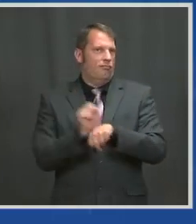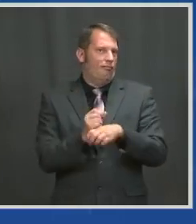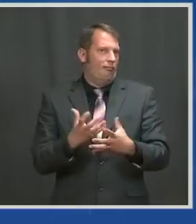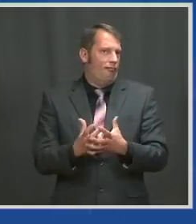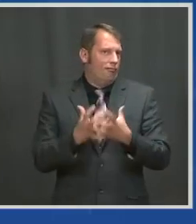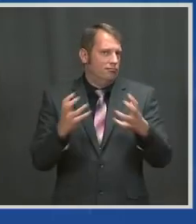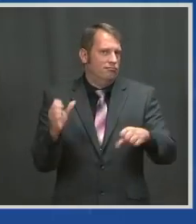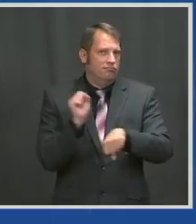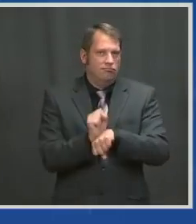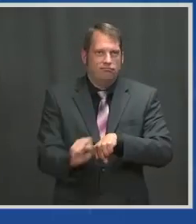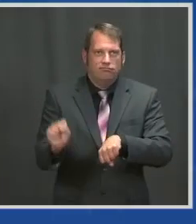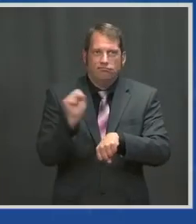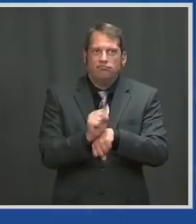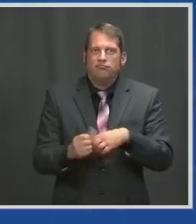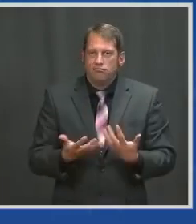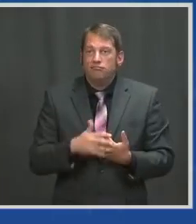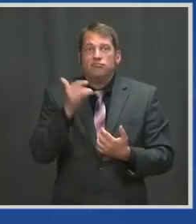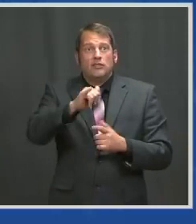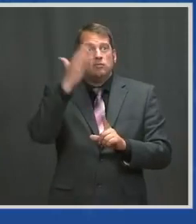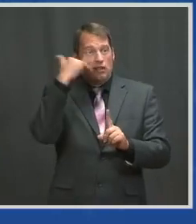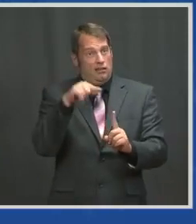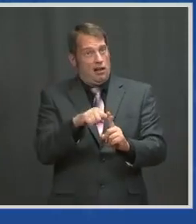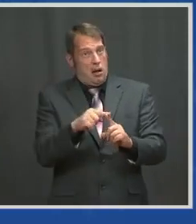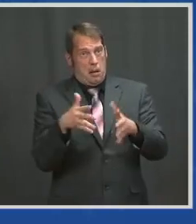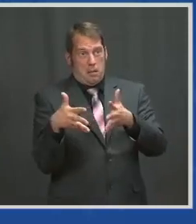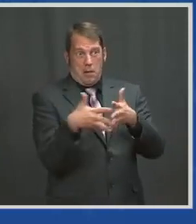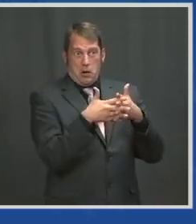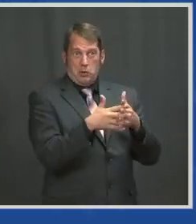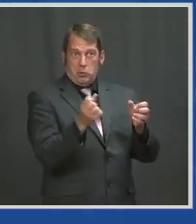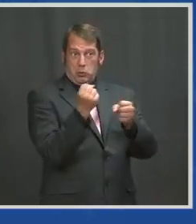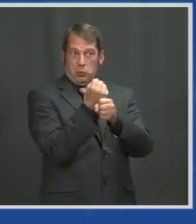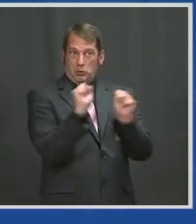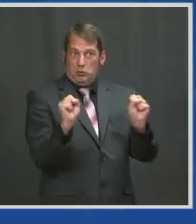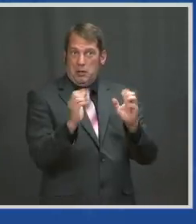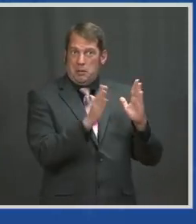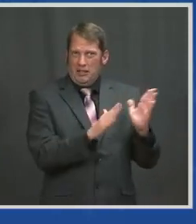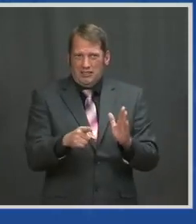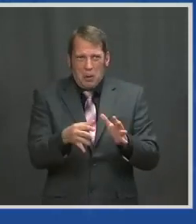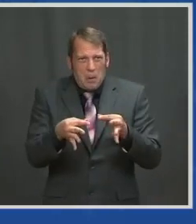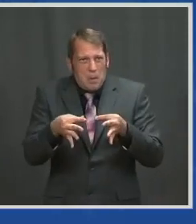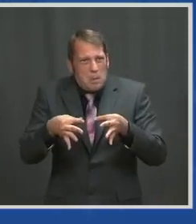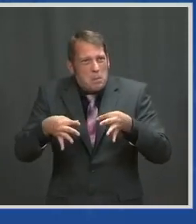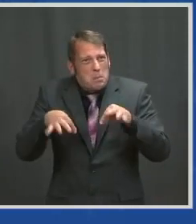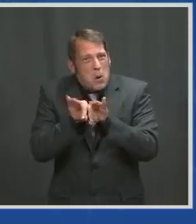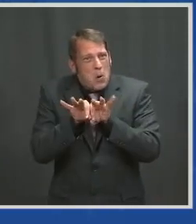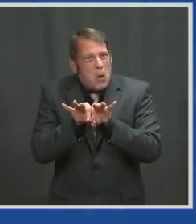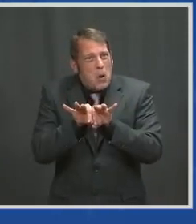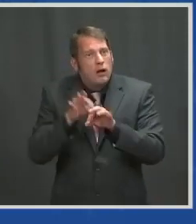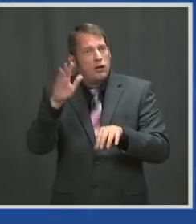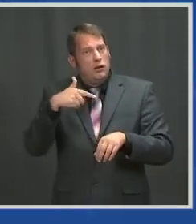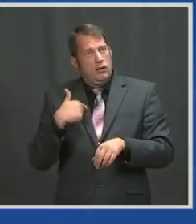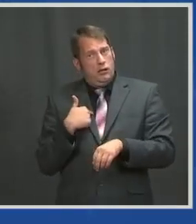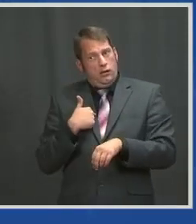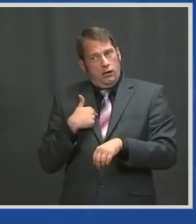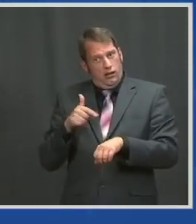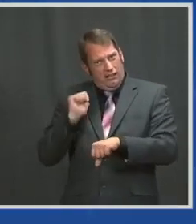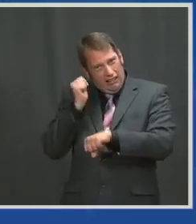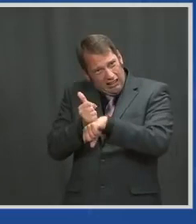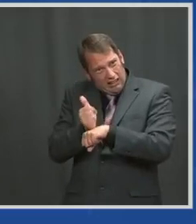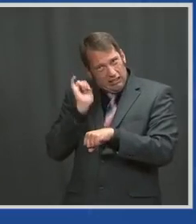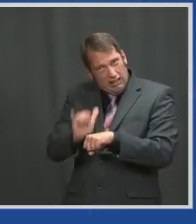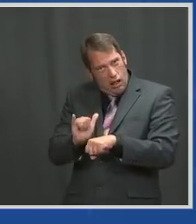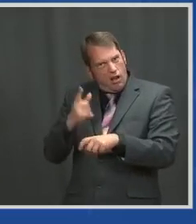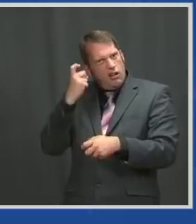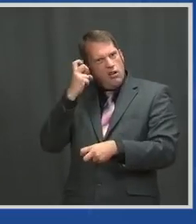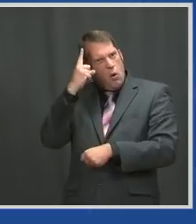important. I said we built it as a year-long effort to rescue our country. It's already